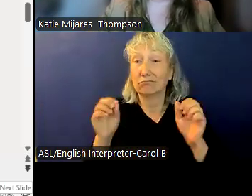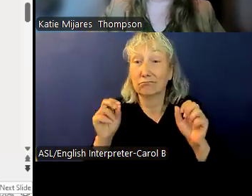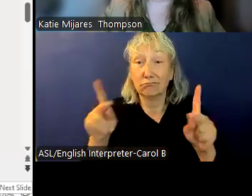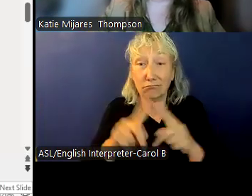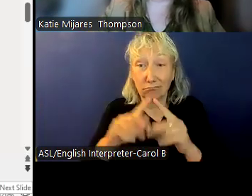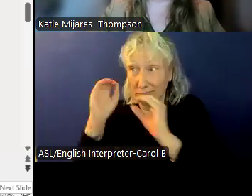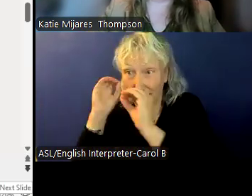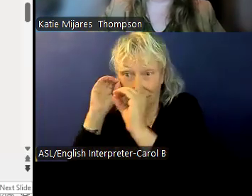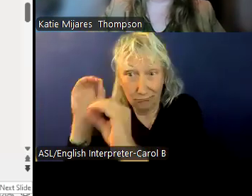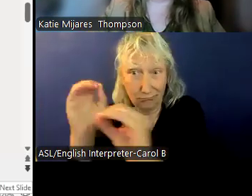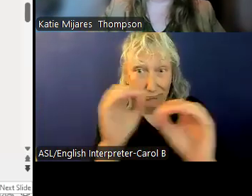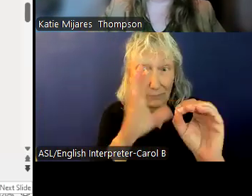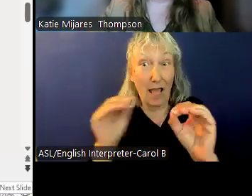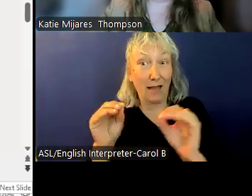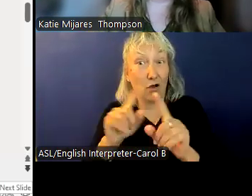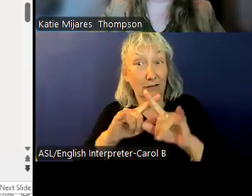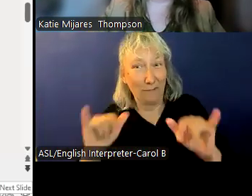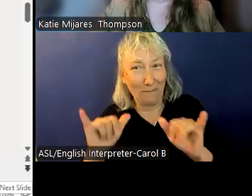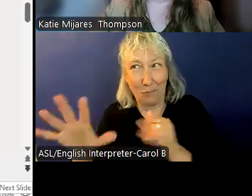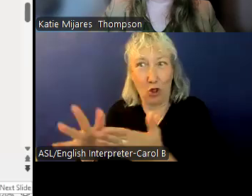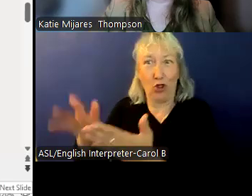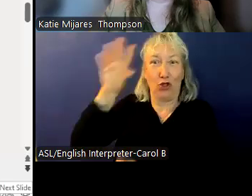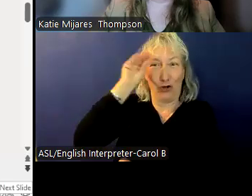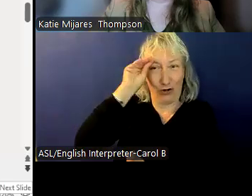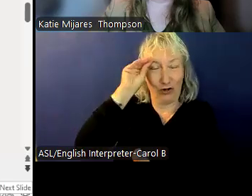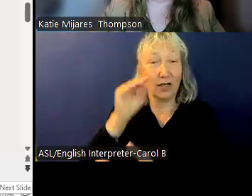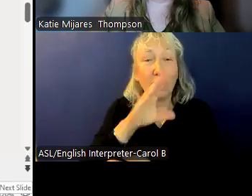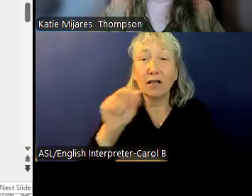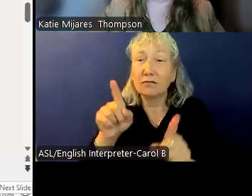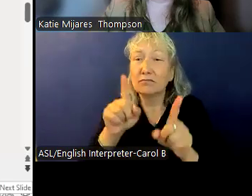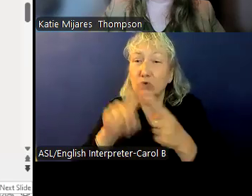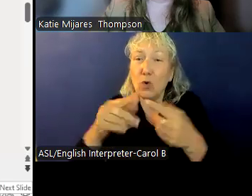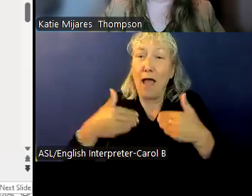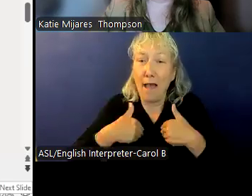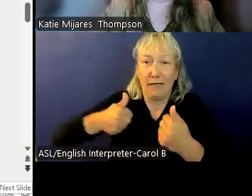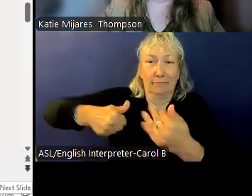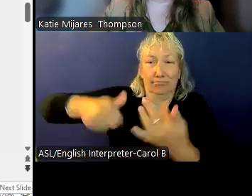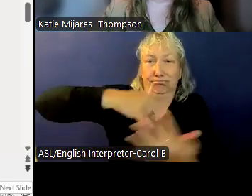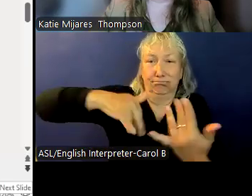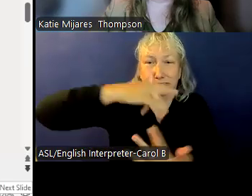others. And integration, relationships, and social connections in our community.